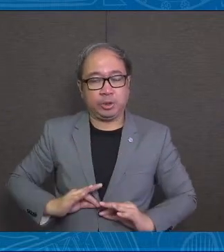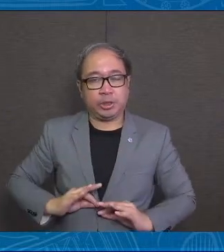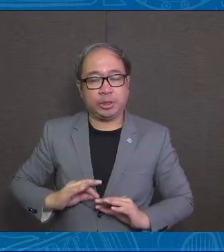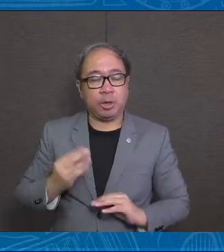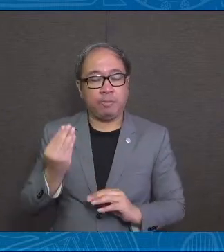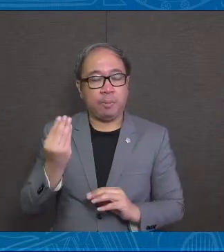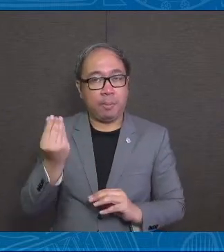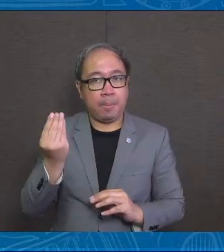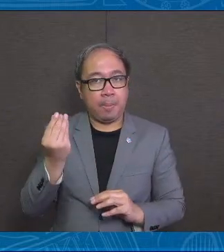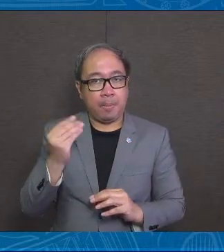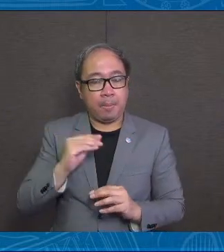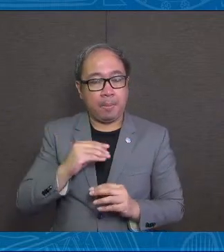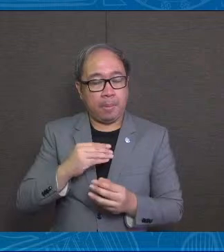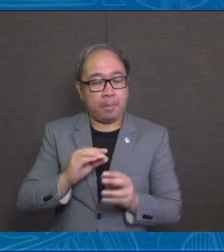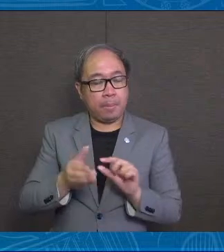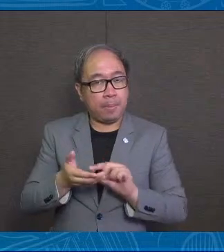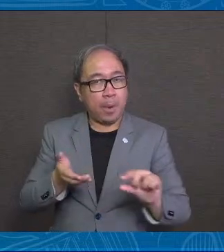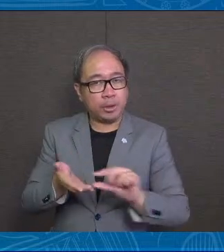request the